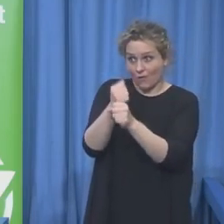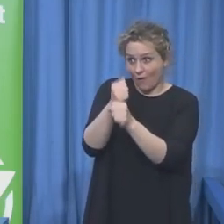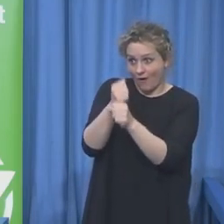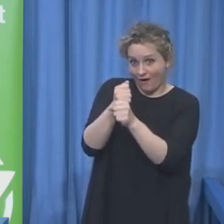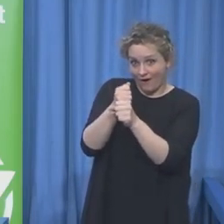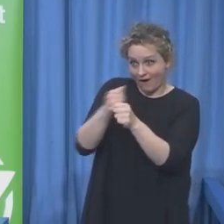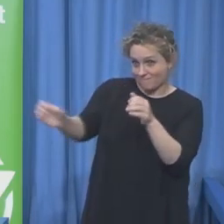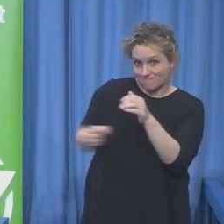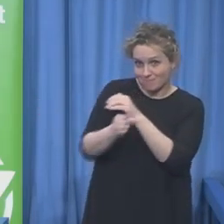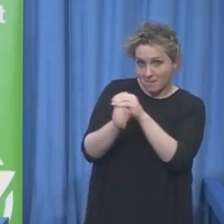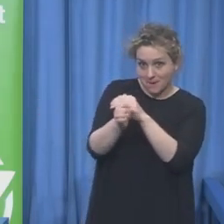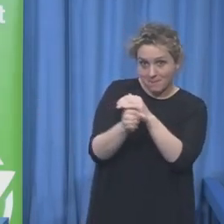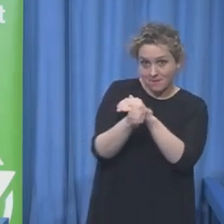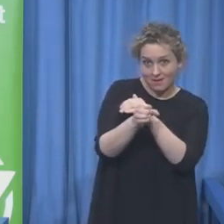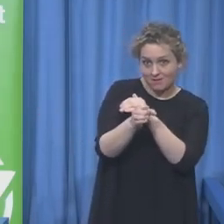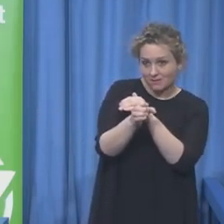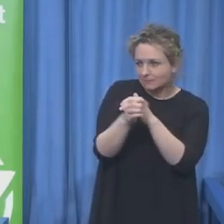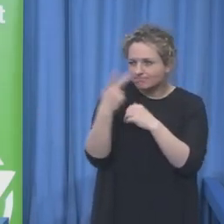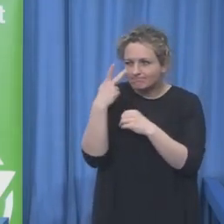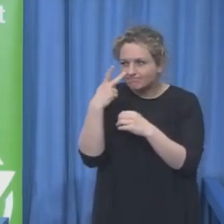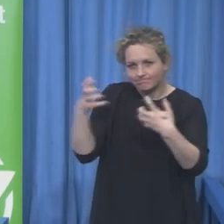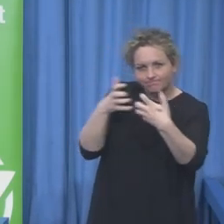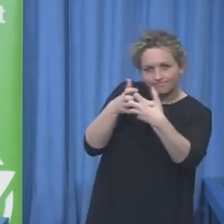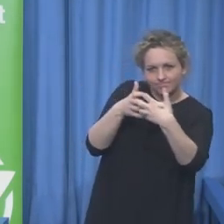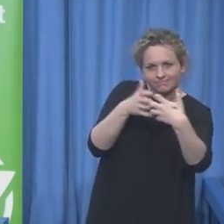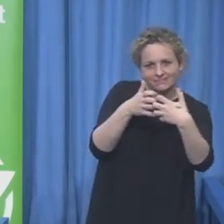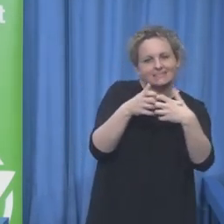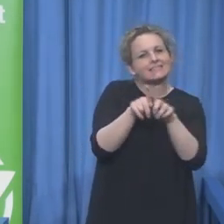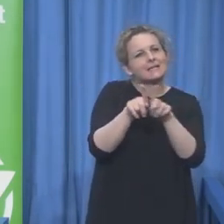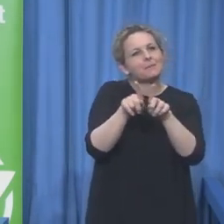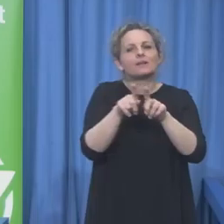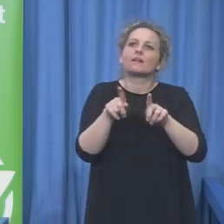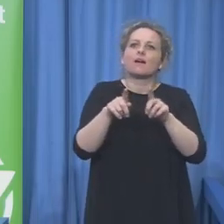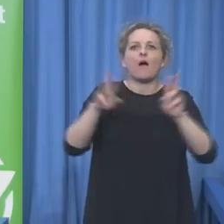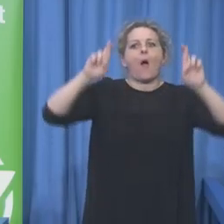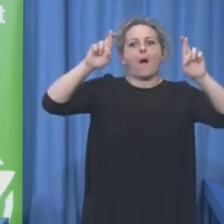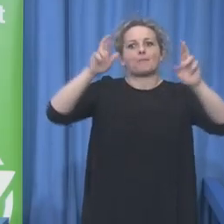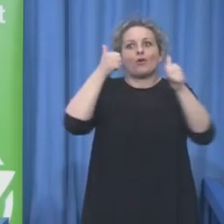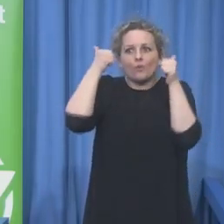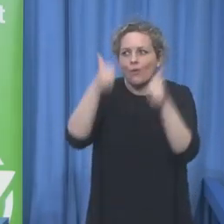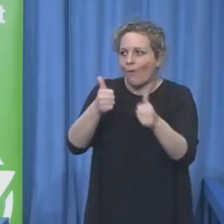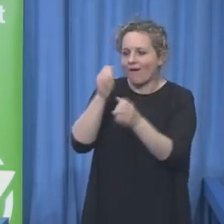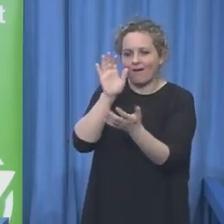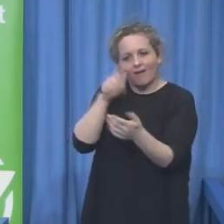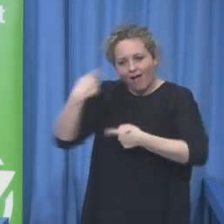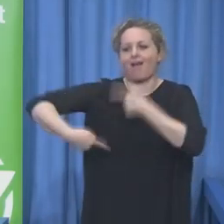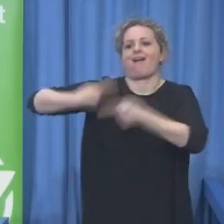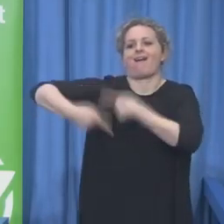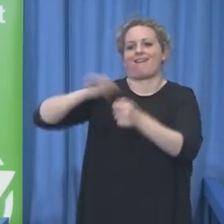yeah, people are moving into the integrative model and out and placement.